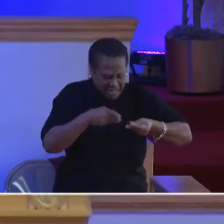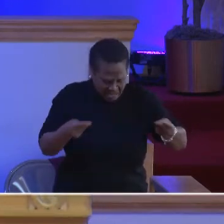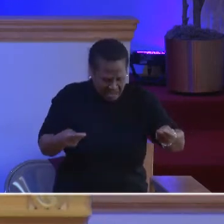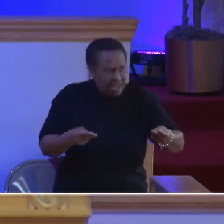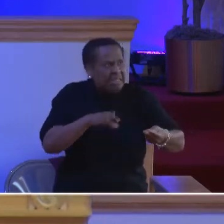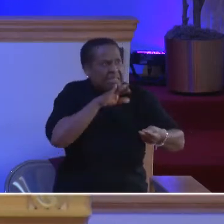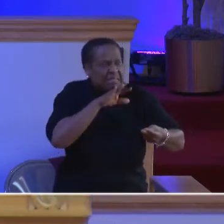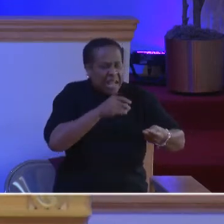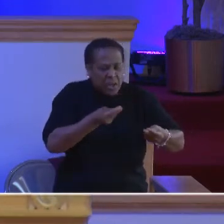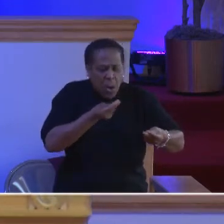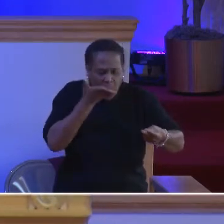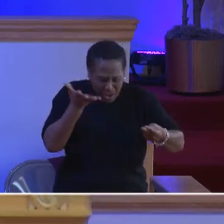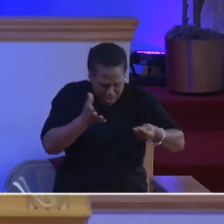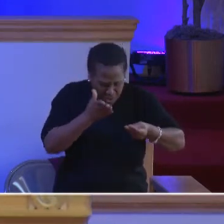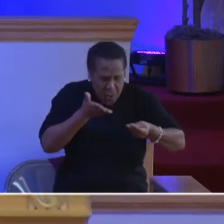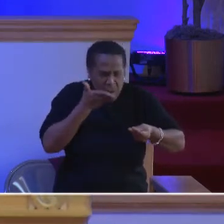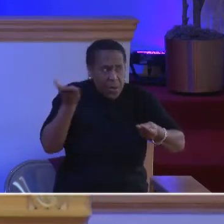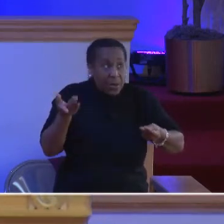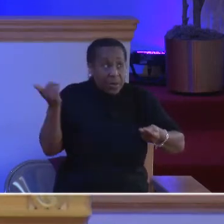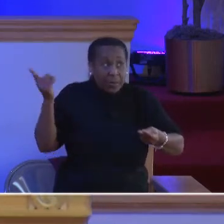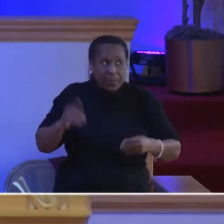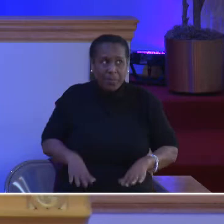off the dust,